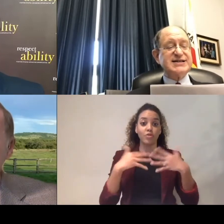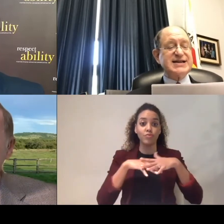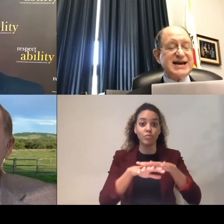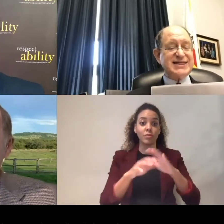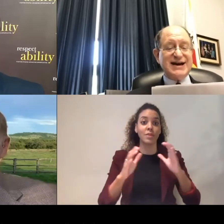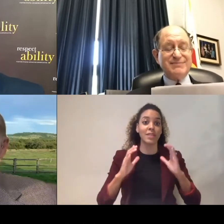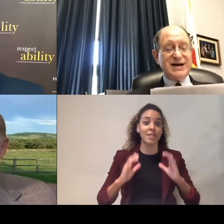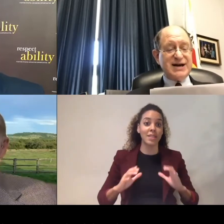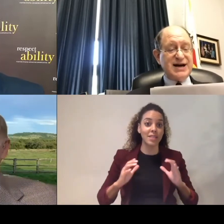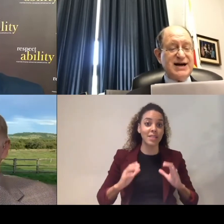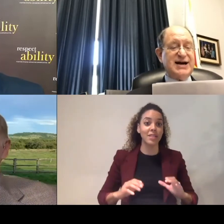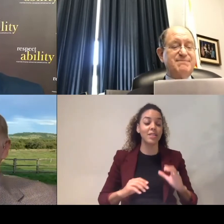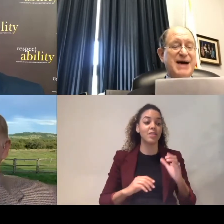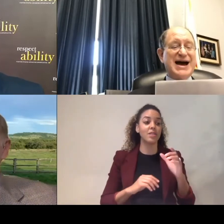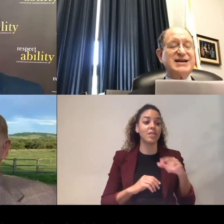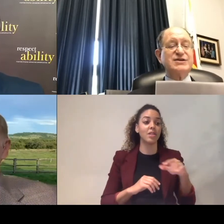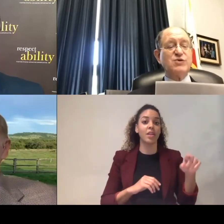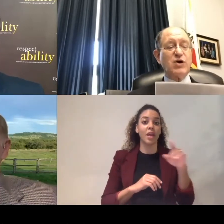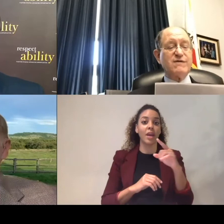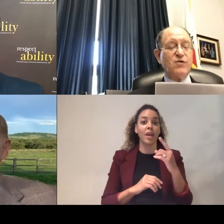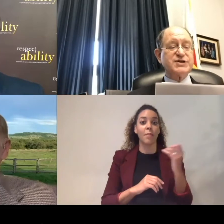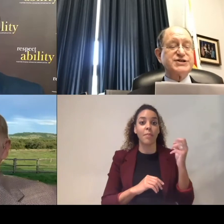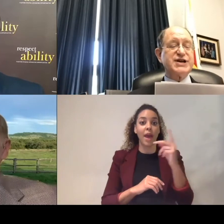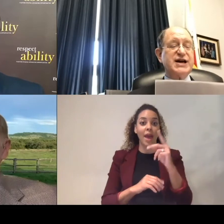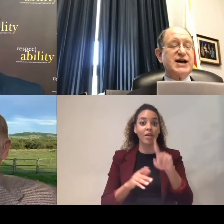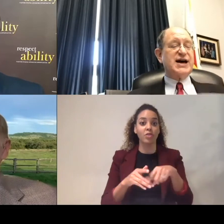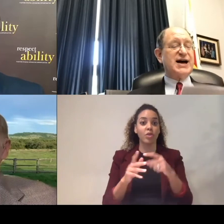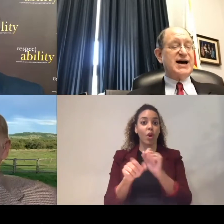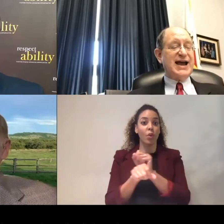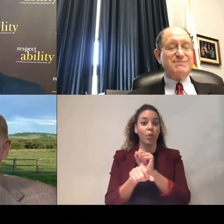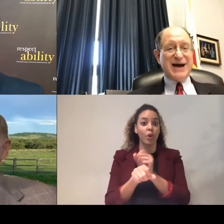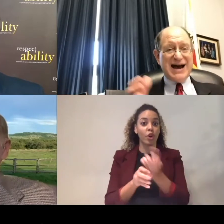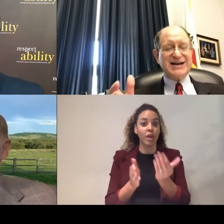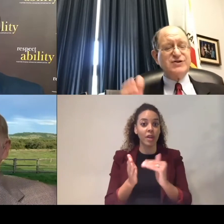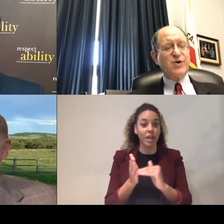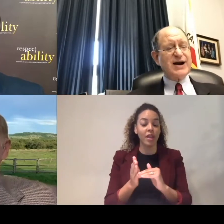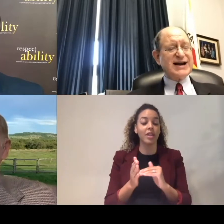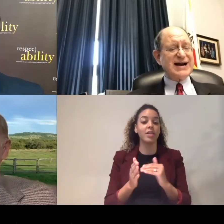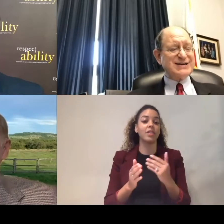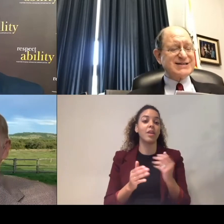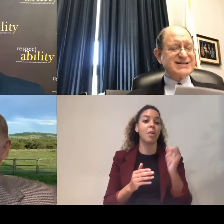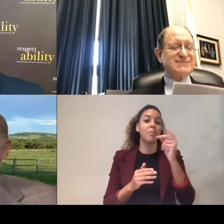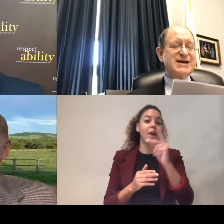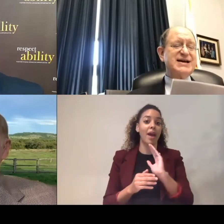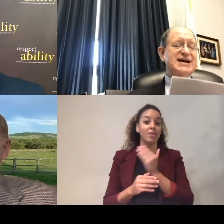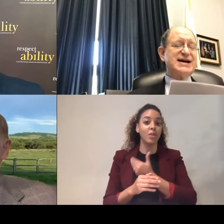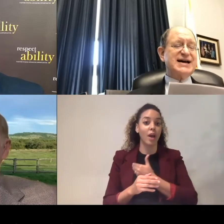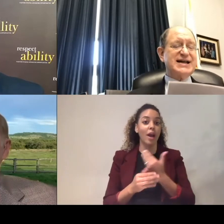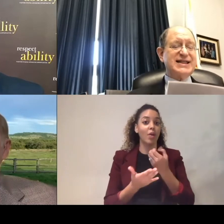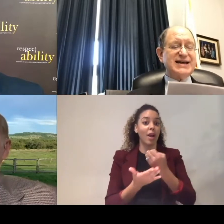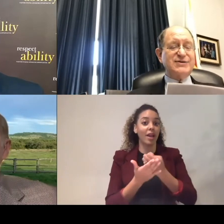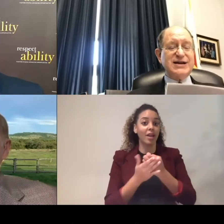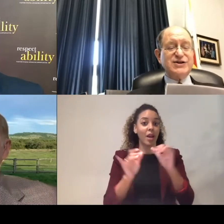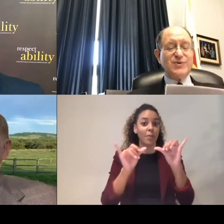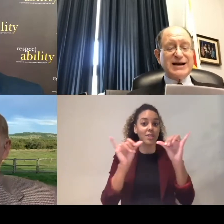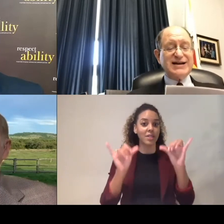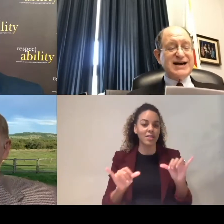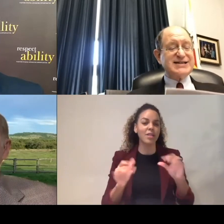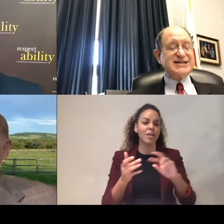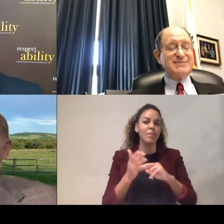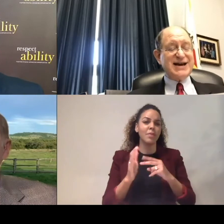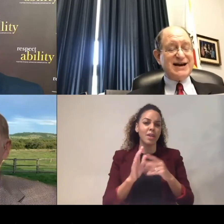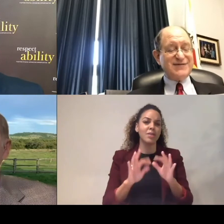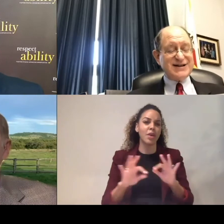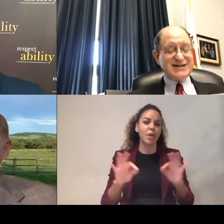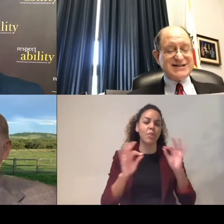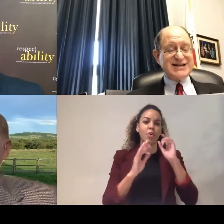citizens and to get them back into the workforce and back into our economic system, then you need to recognize that